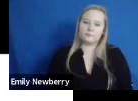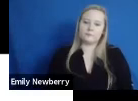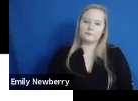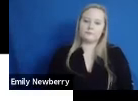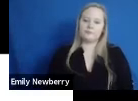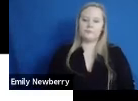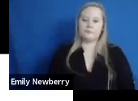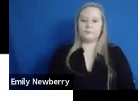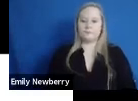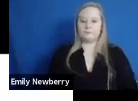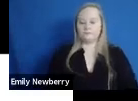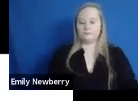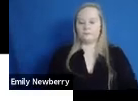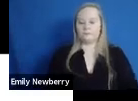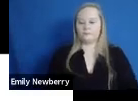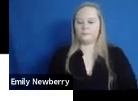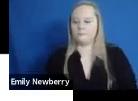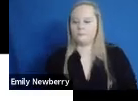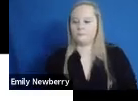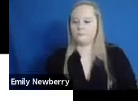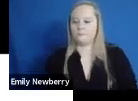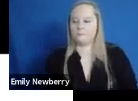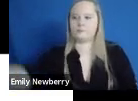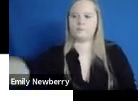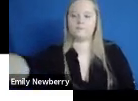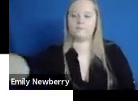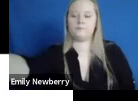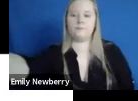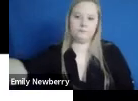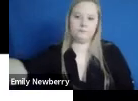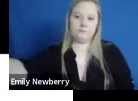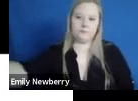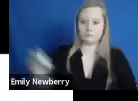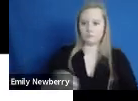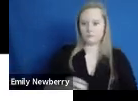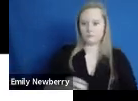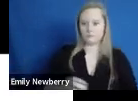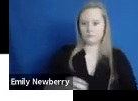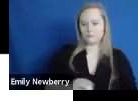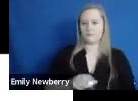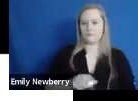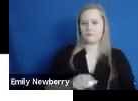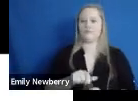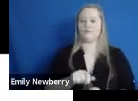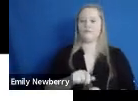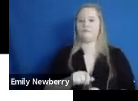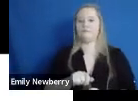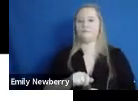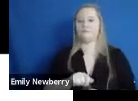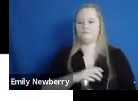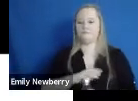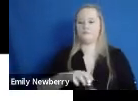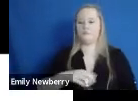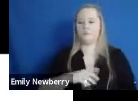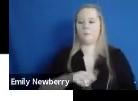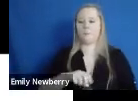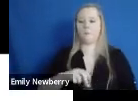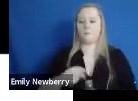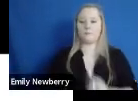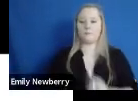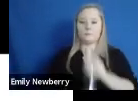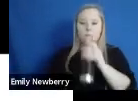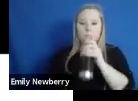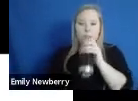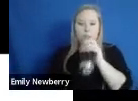they're from here and also in Casa Grande and up towards the Yuma area. So they're in partnership with them with Frito-Lay, so that chipper potatoes come